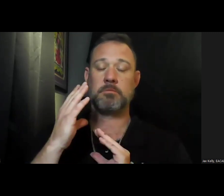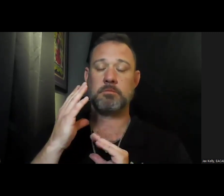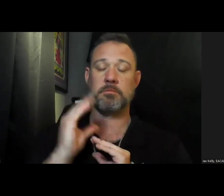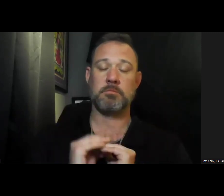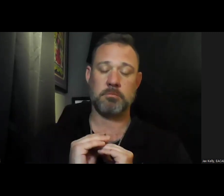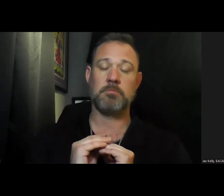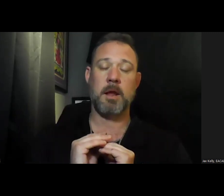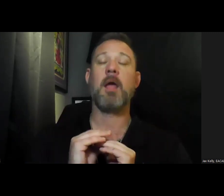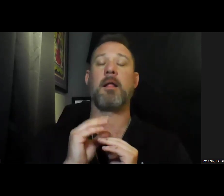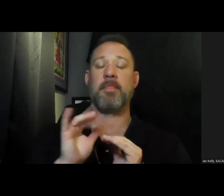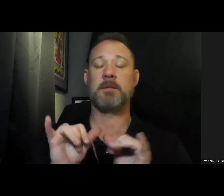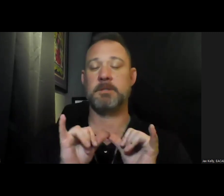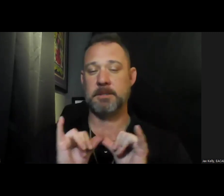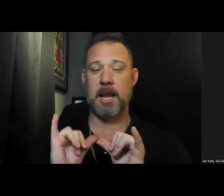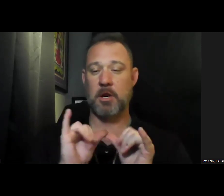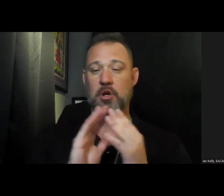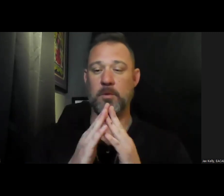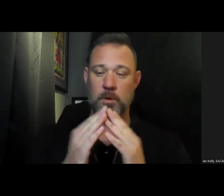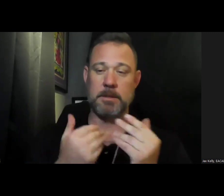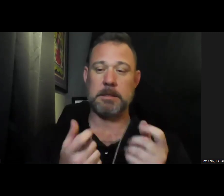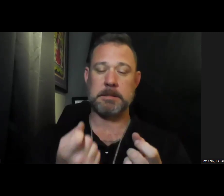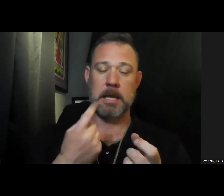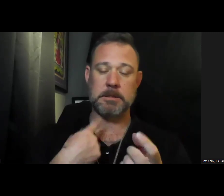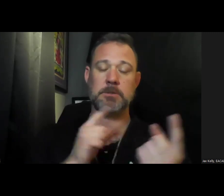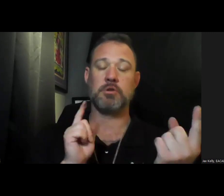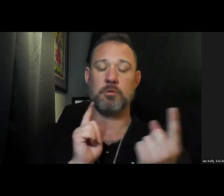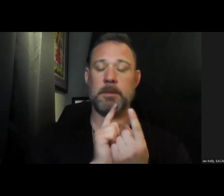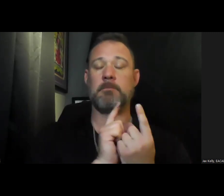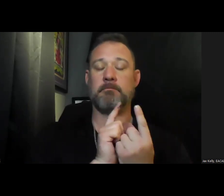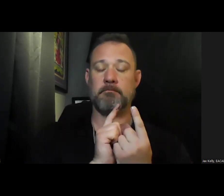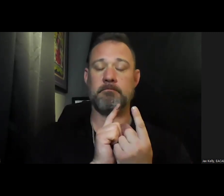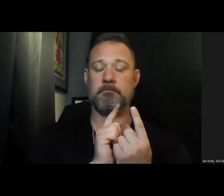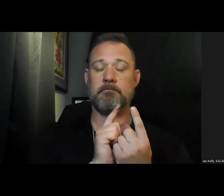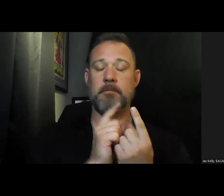the standard the community is asking us to meet. Thank you.